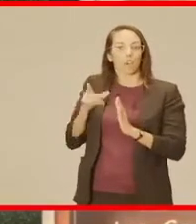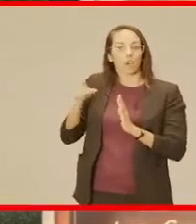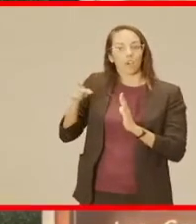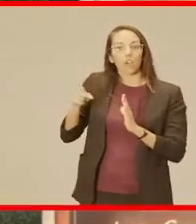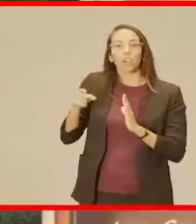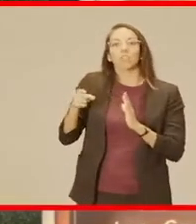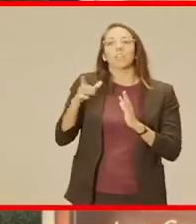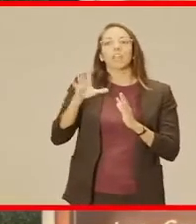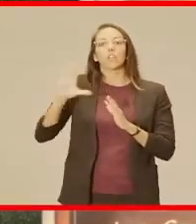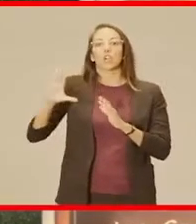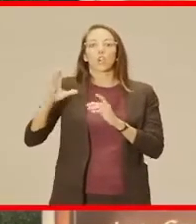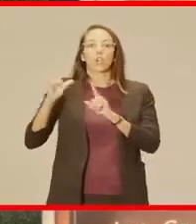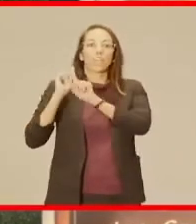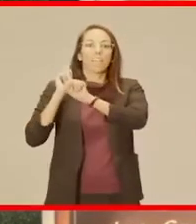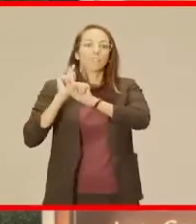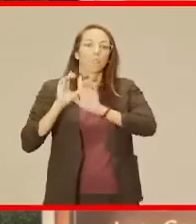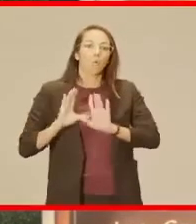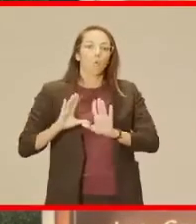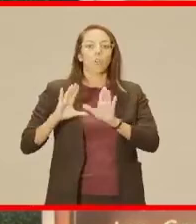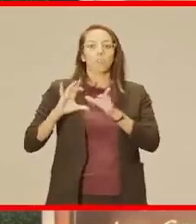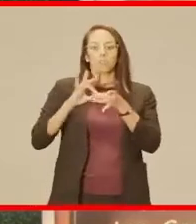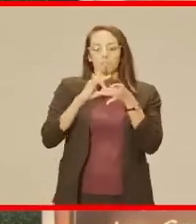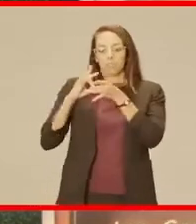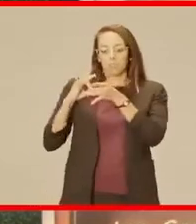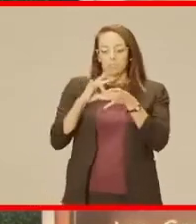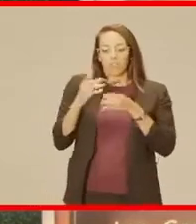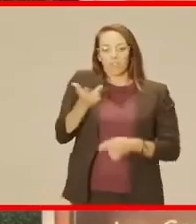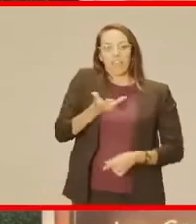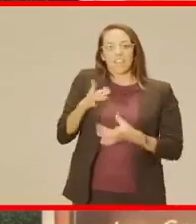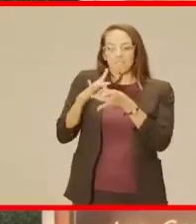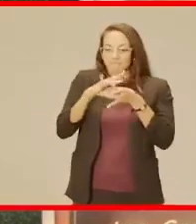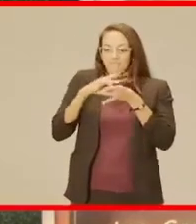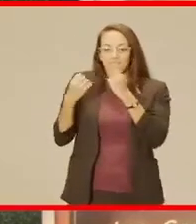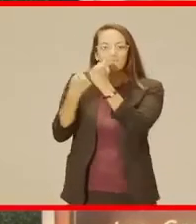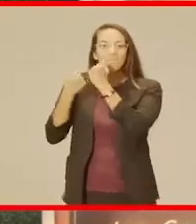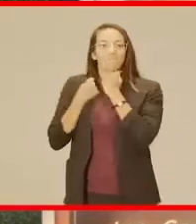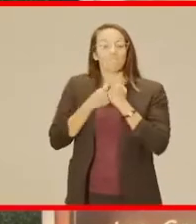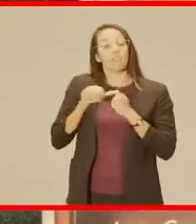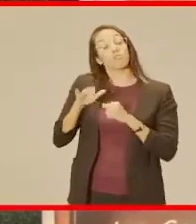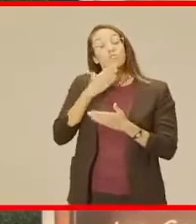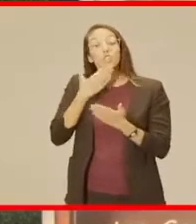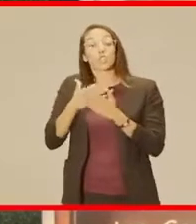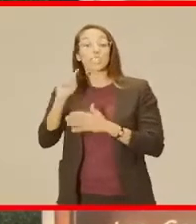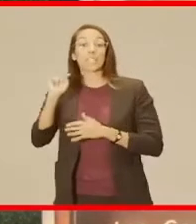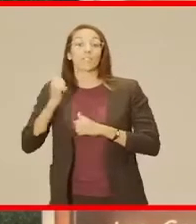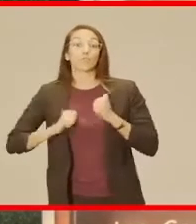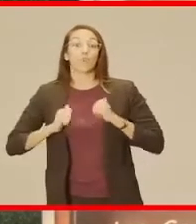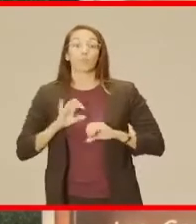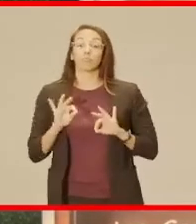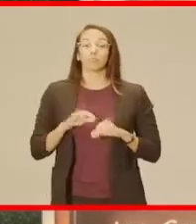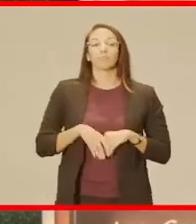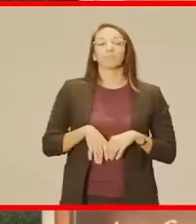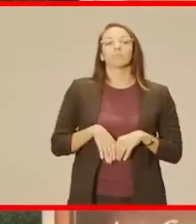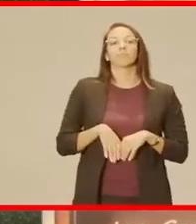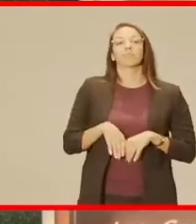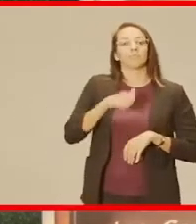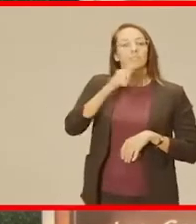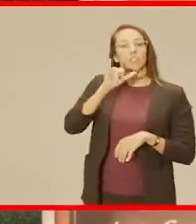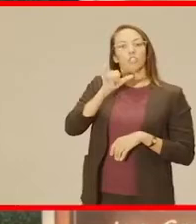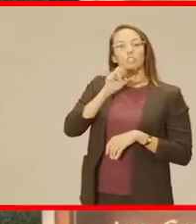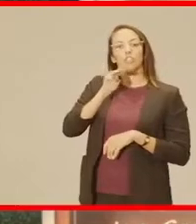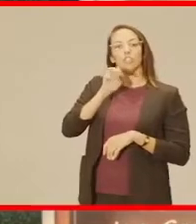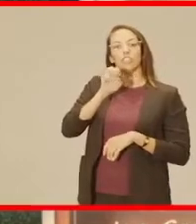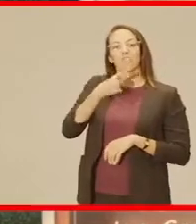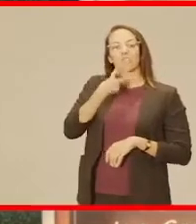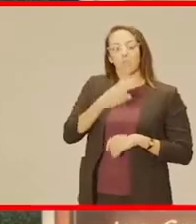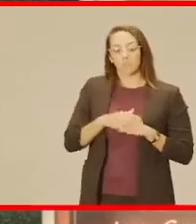And I really liked that show. No, the story of Helen Keller is an amazing